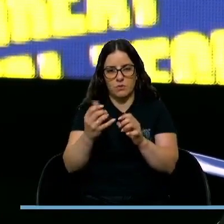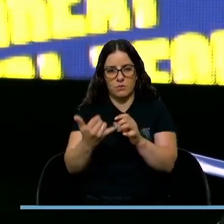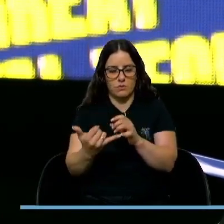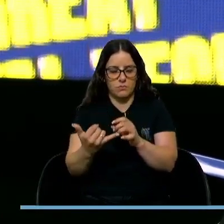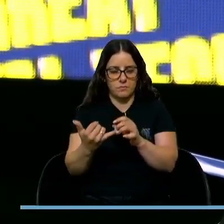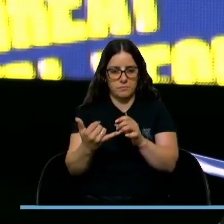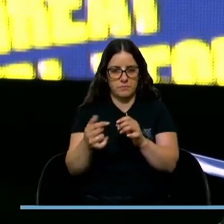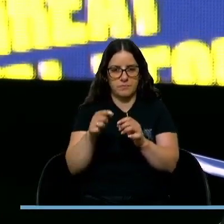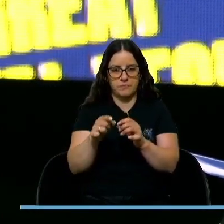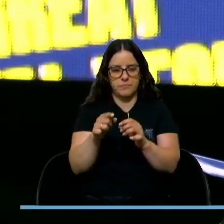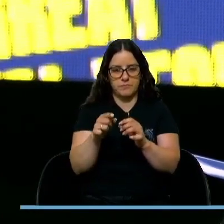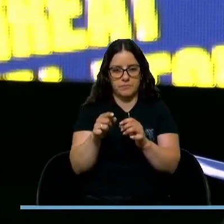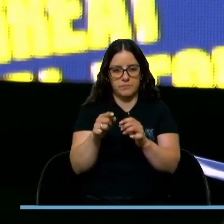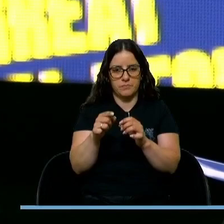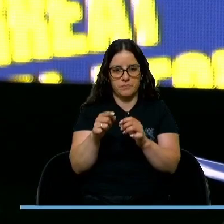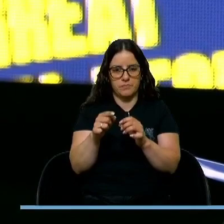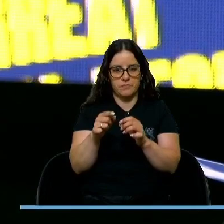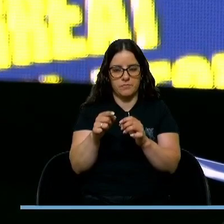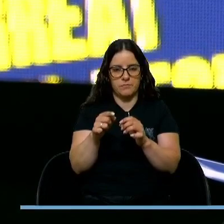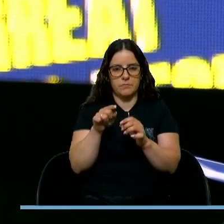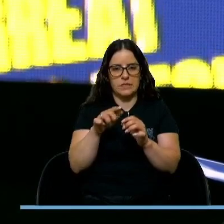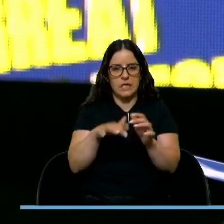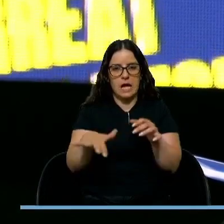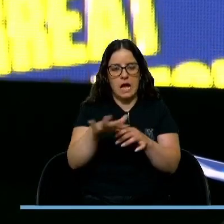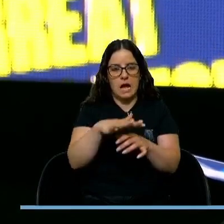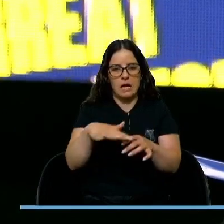CO2 gas emissions.